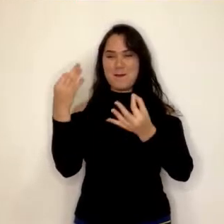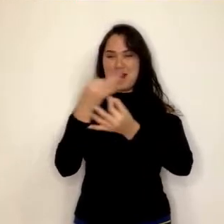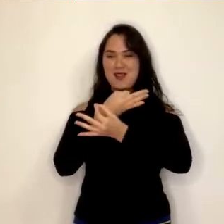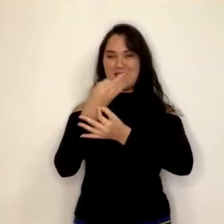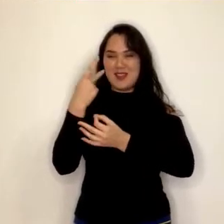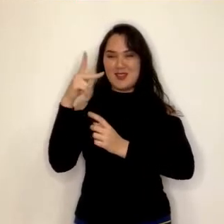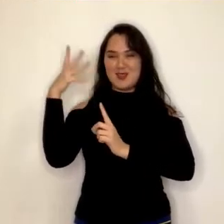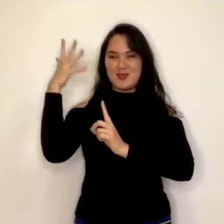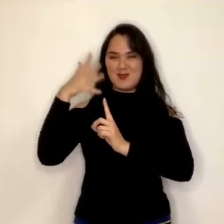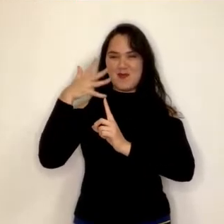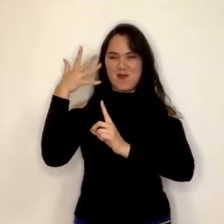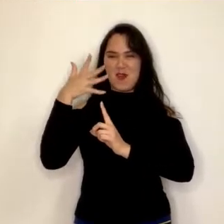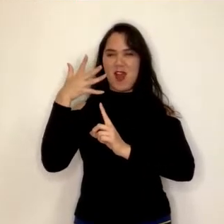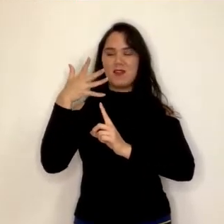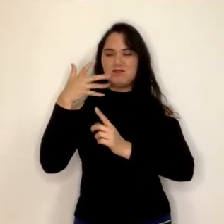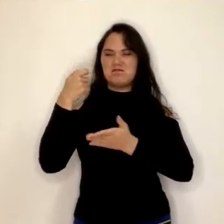Denise,